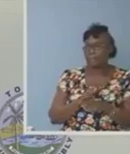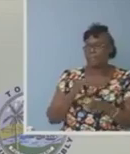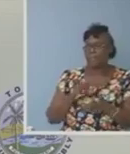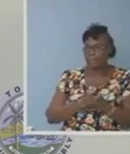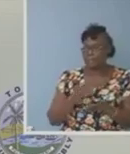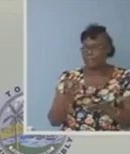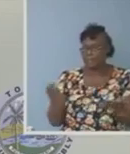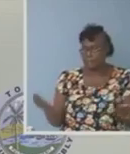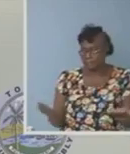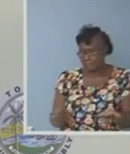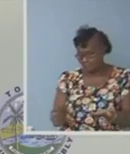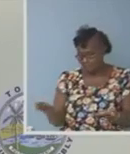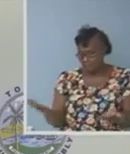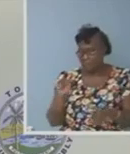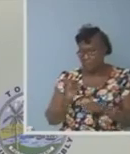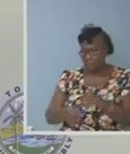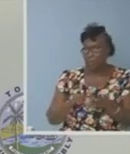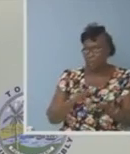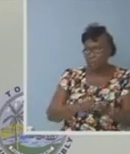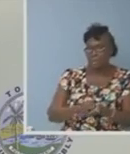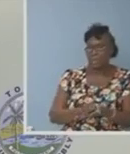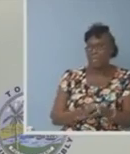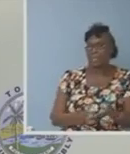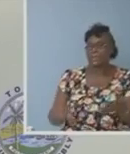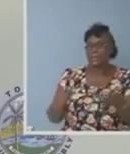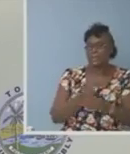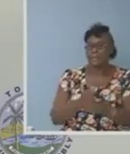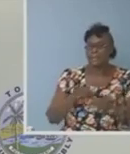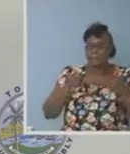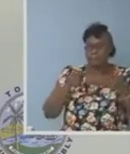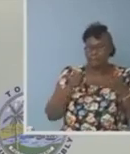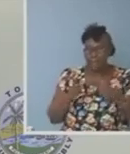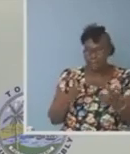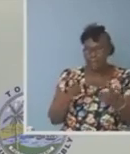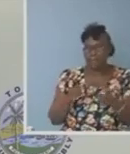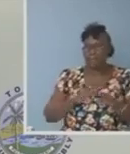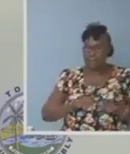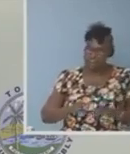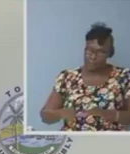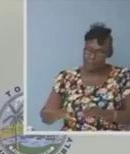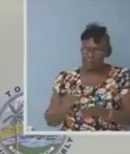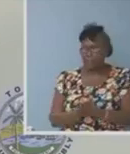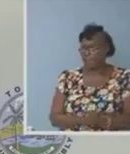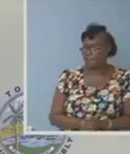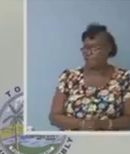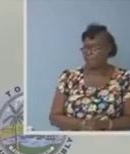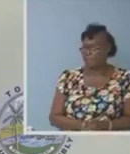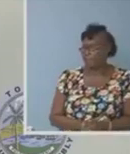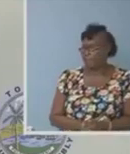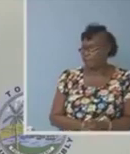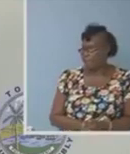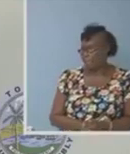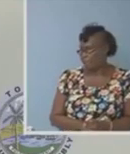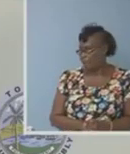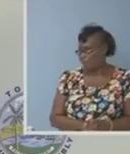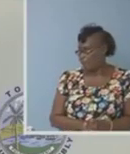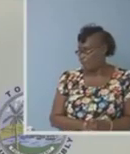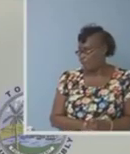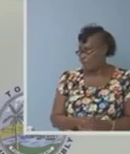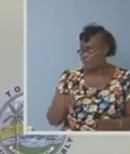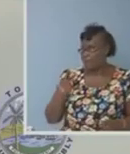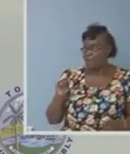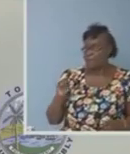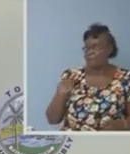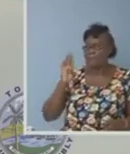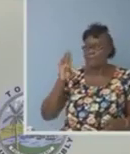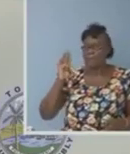therein. So you have, for example, speed typing online, and the famous Mavis Beacon, that is also online,